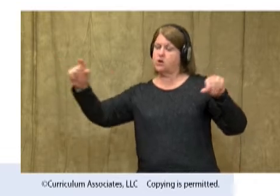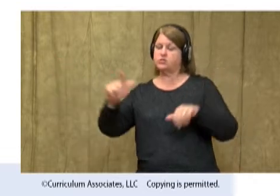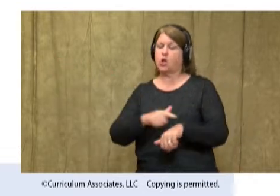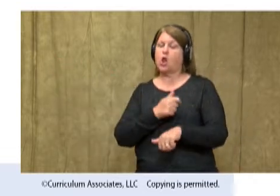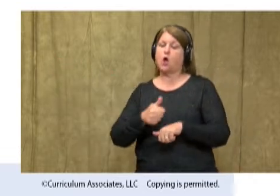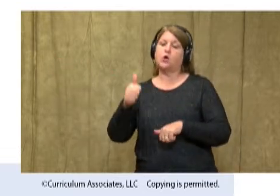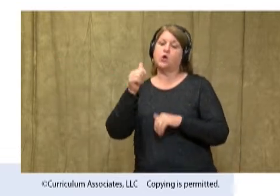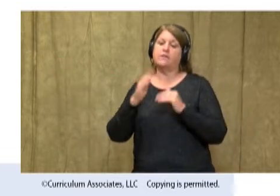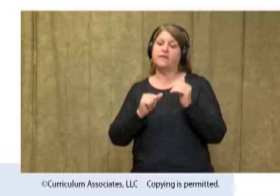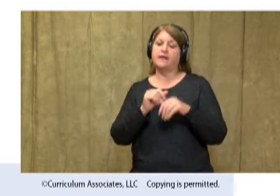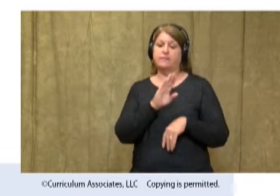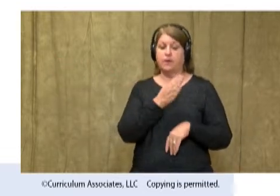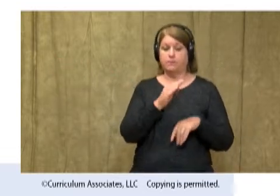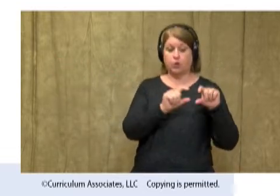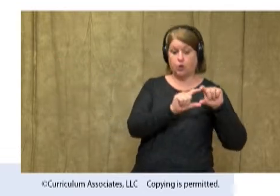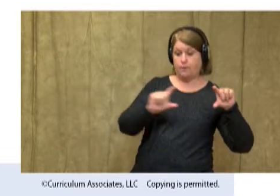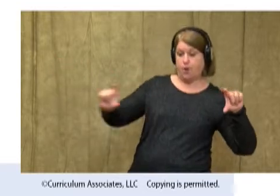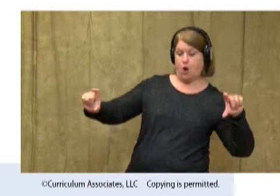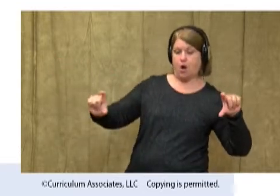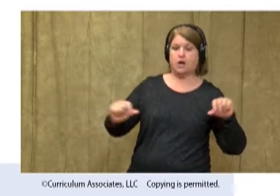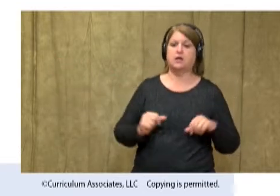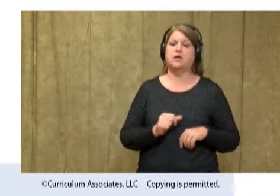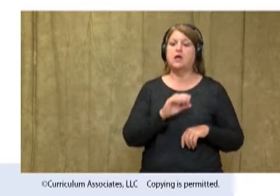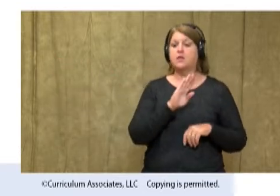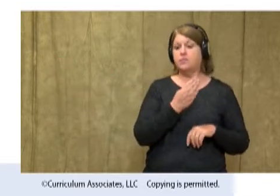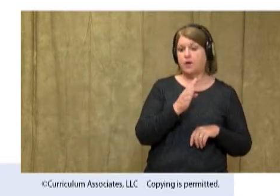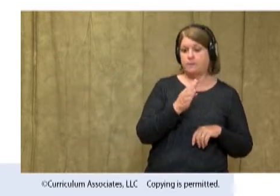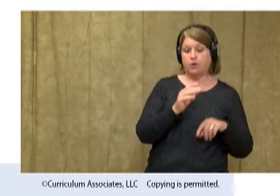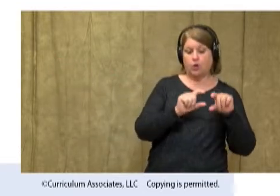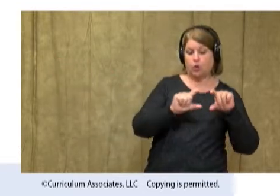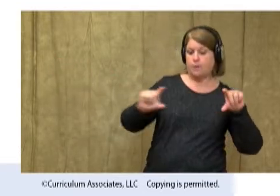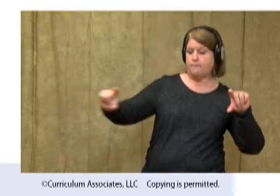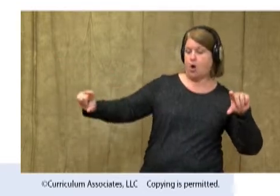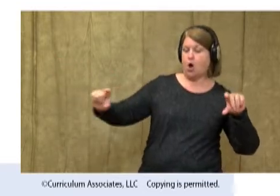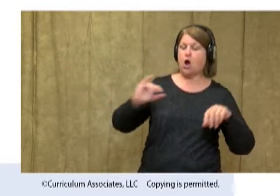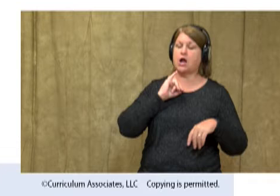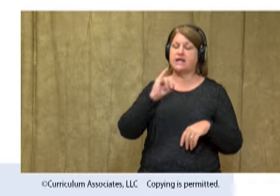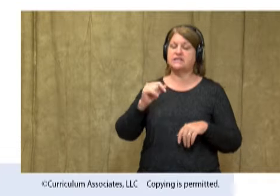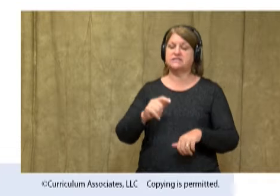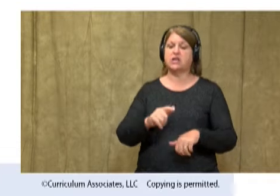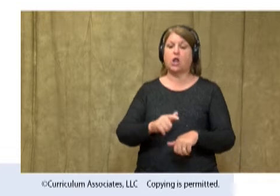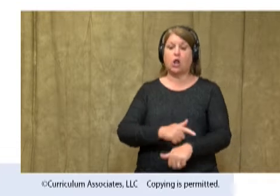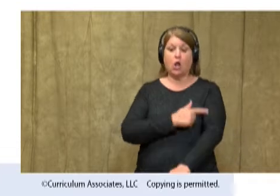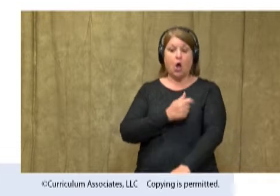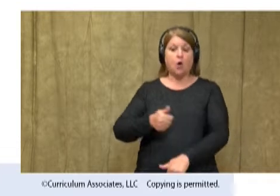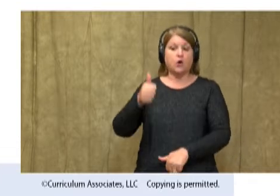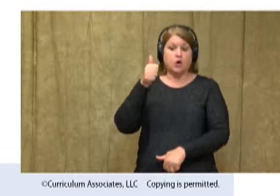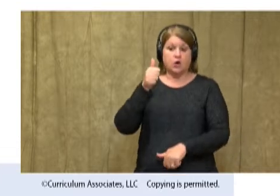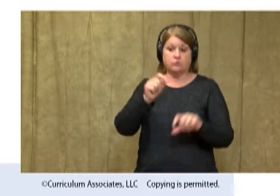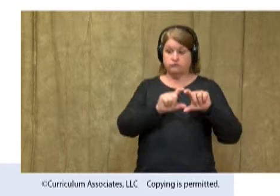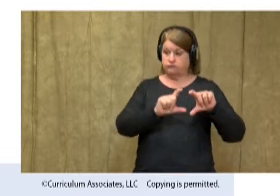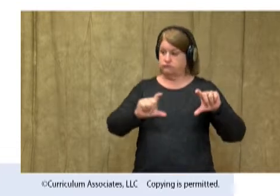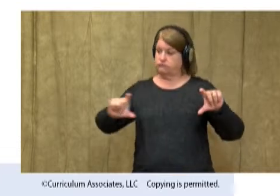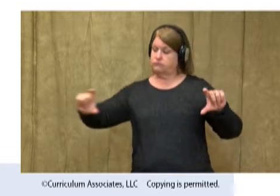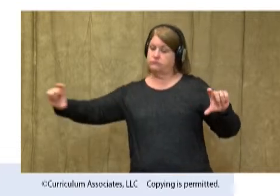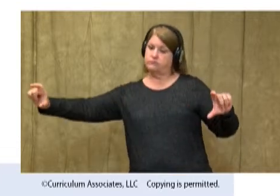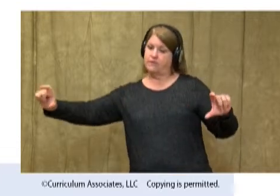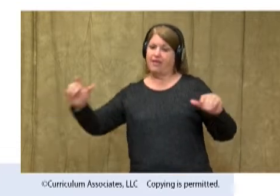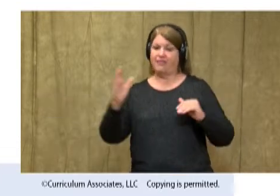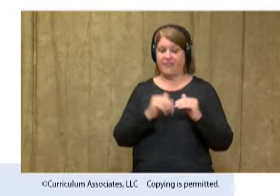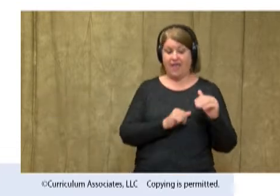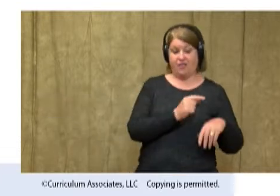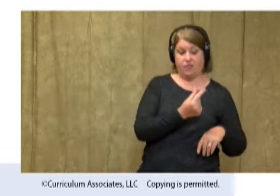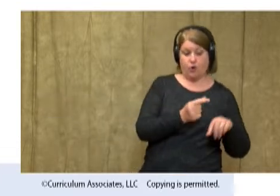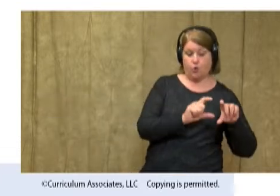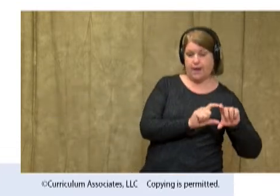The blue bar is longer than the green bar. So now you're comparing the green to it. You notice they